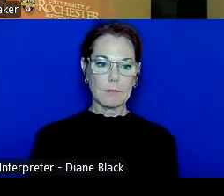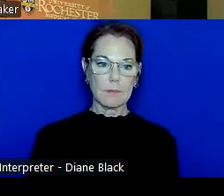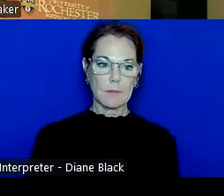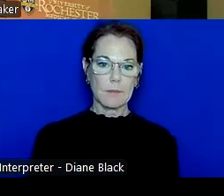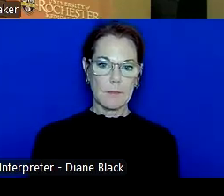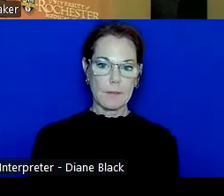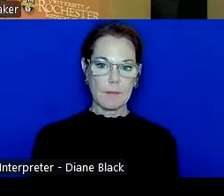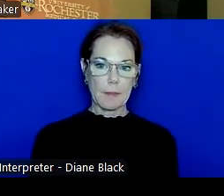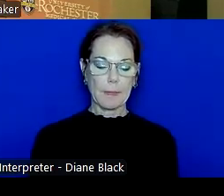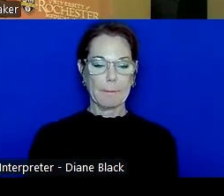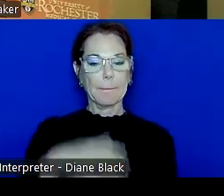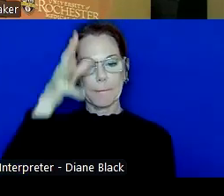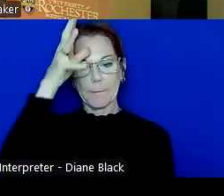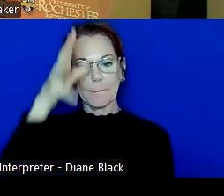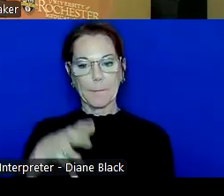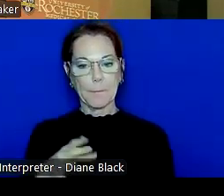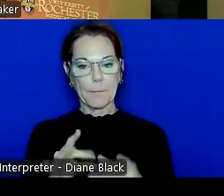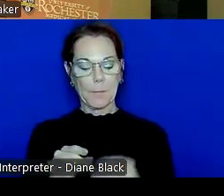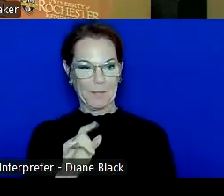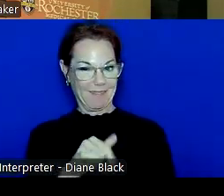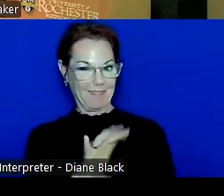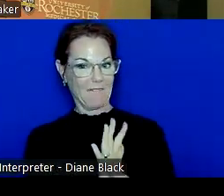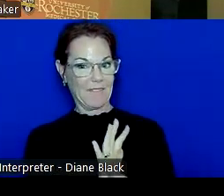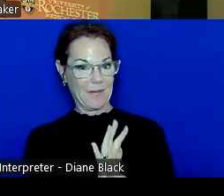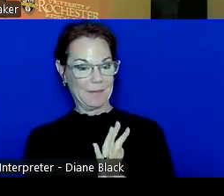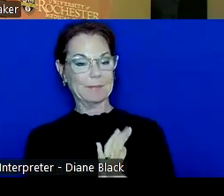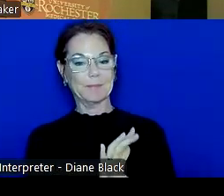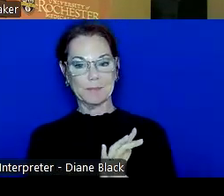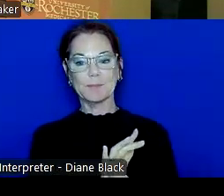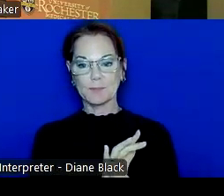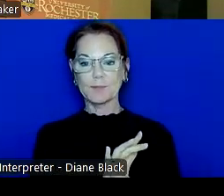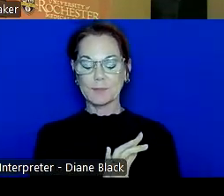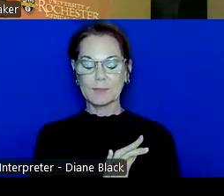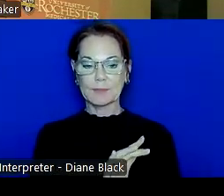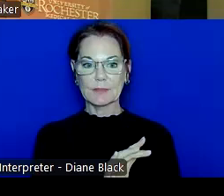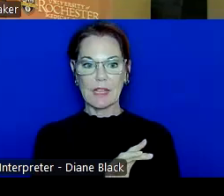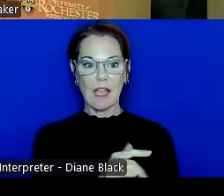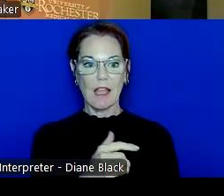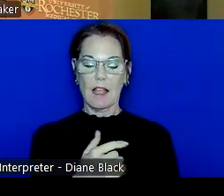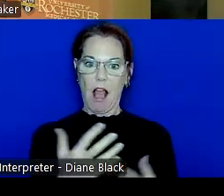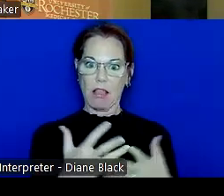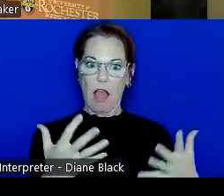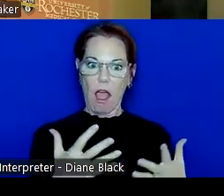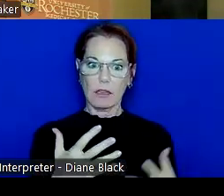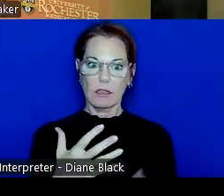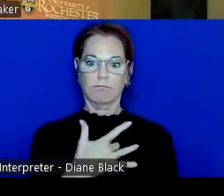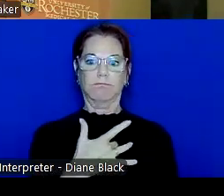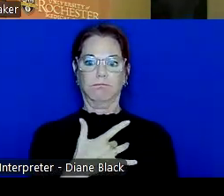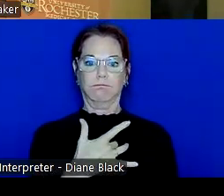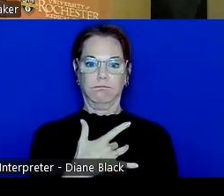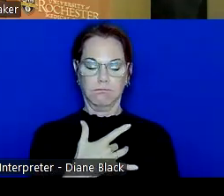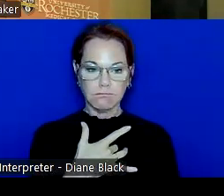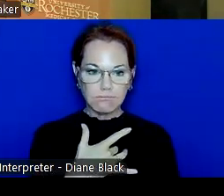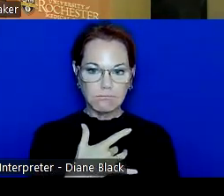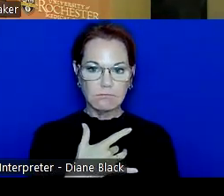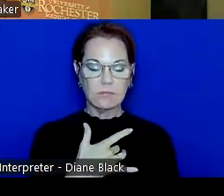So taking a look at that film, I think a lot sticks out to me personally about like how it